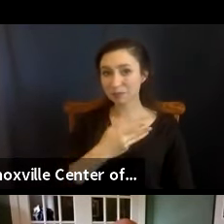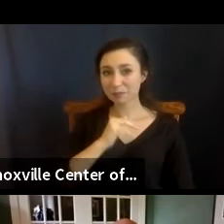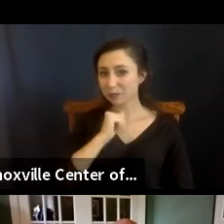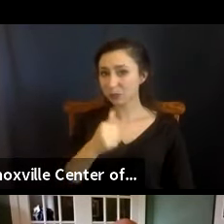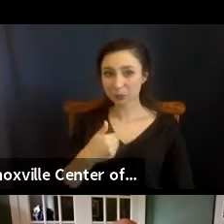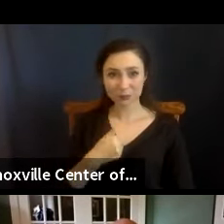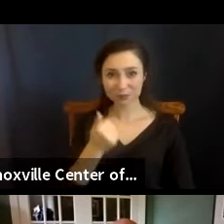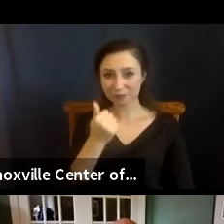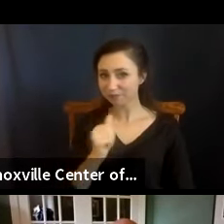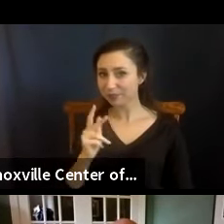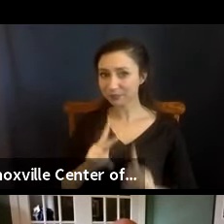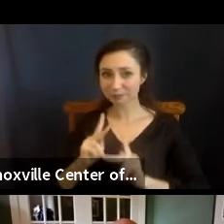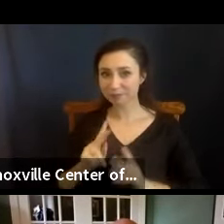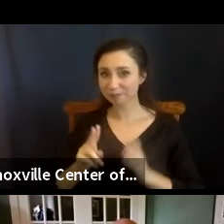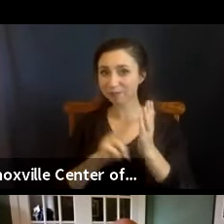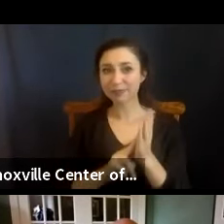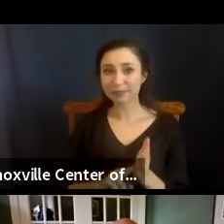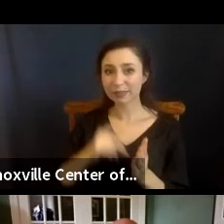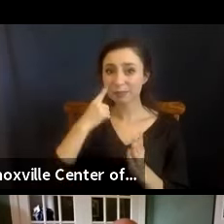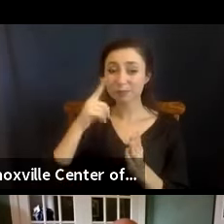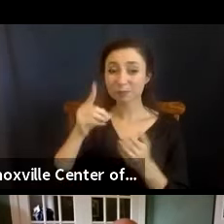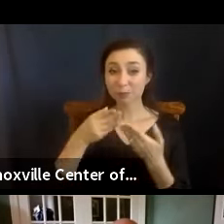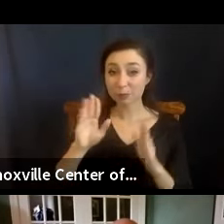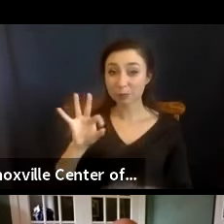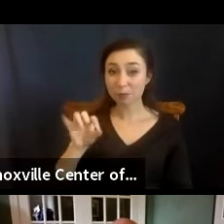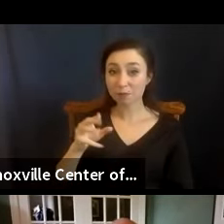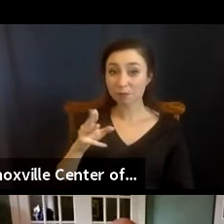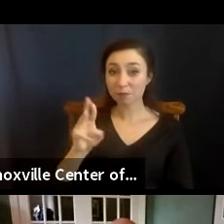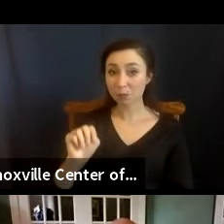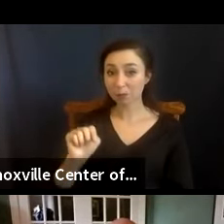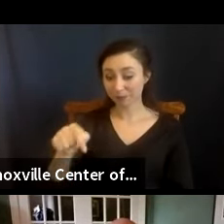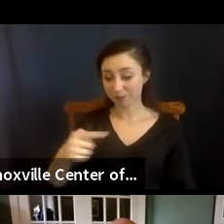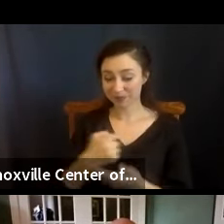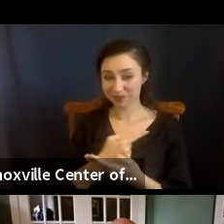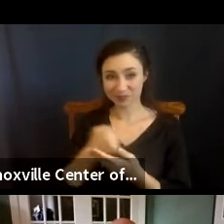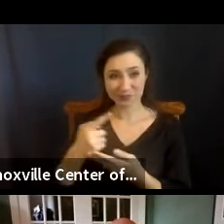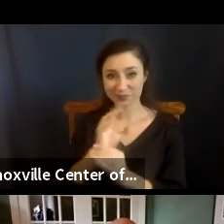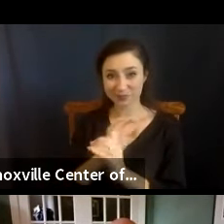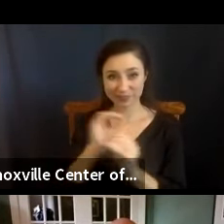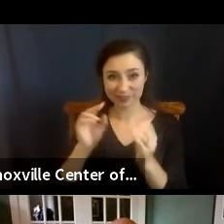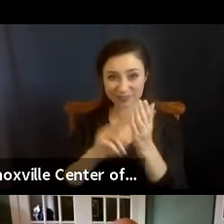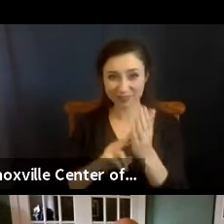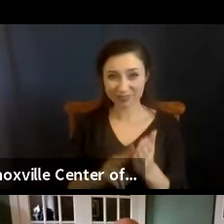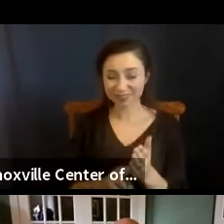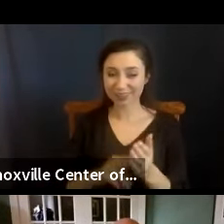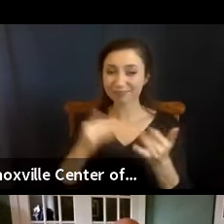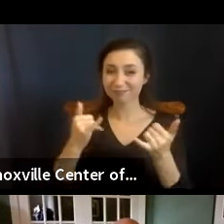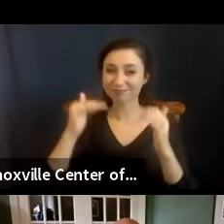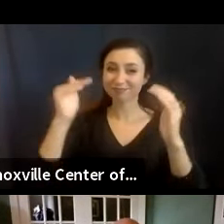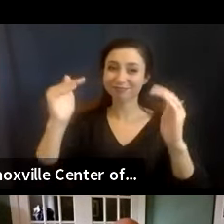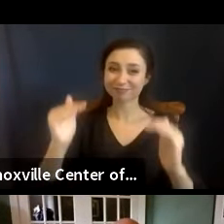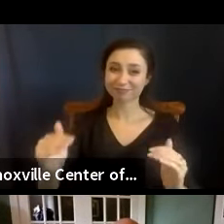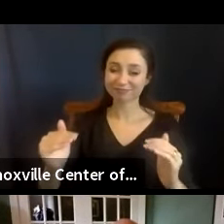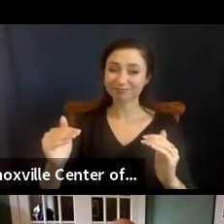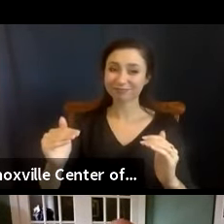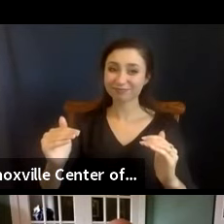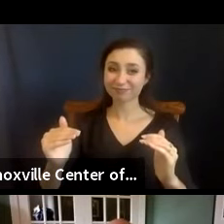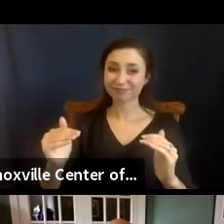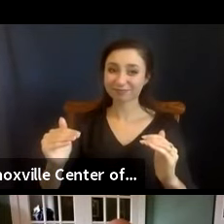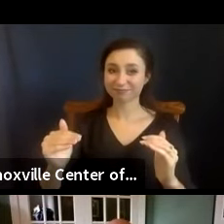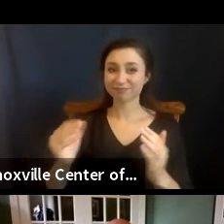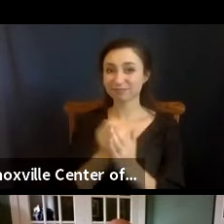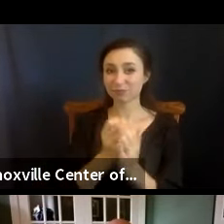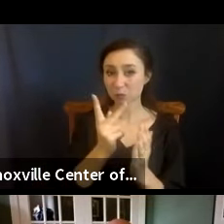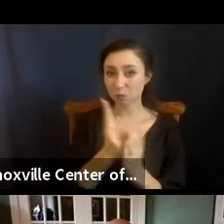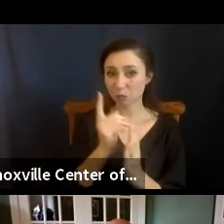have anybody sign up for the public forum this week. So we'll then move to the next item, which is